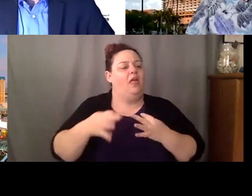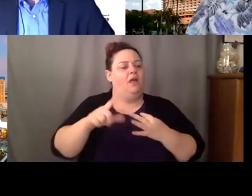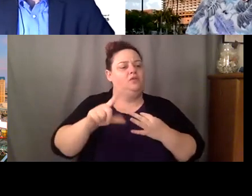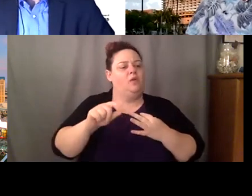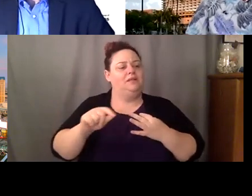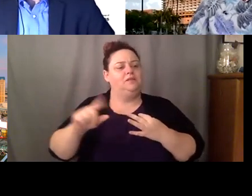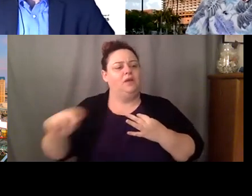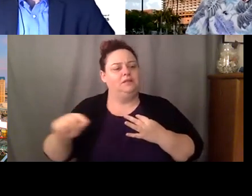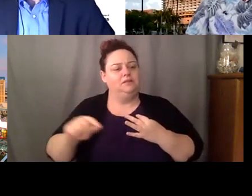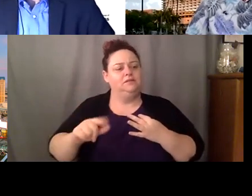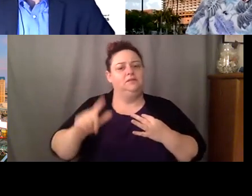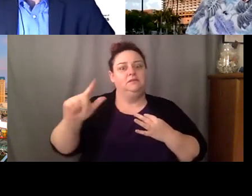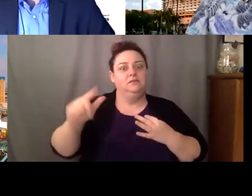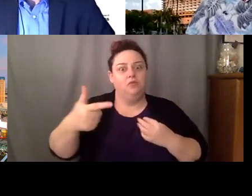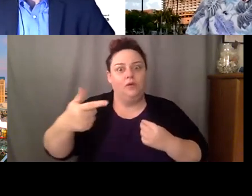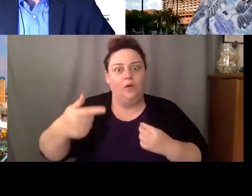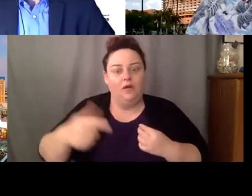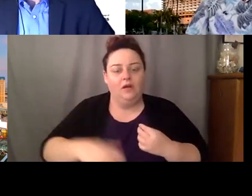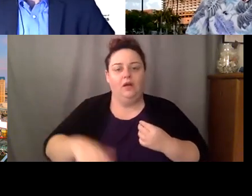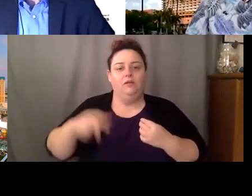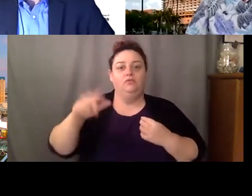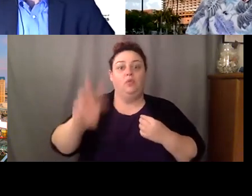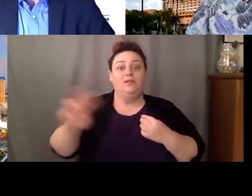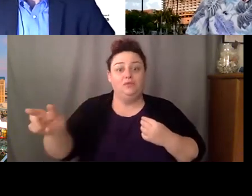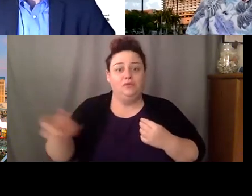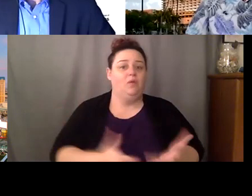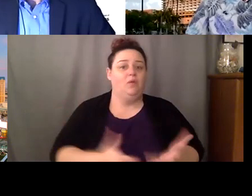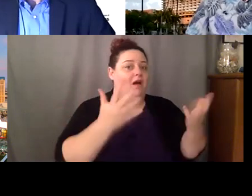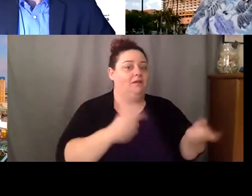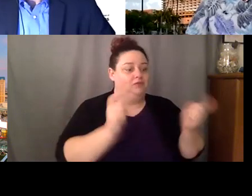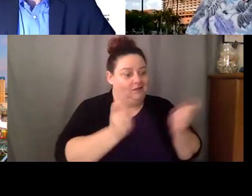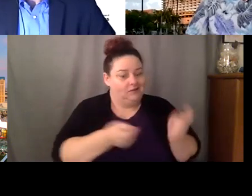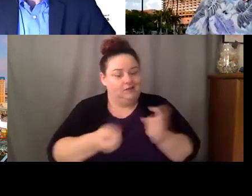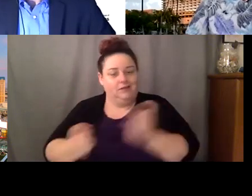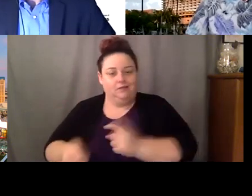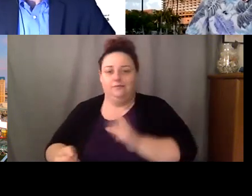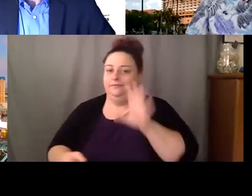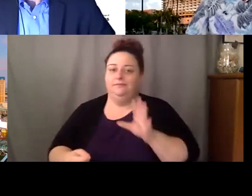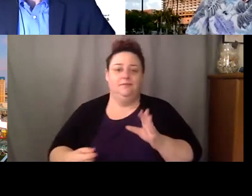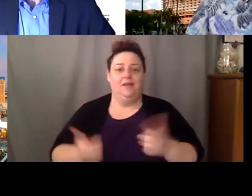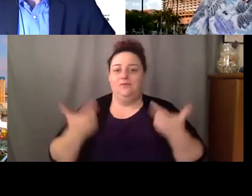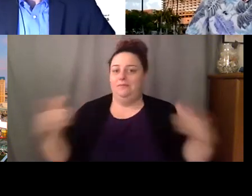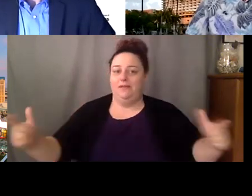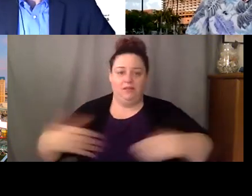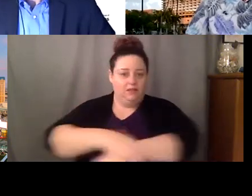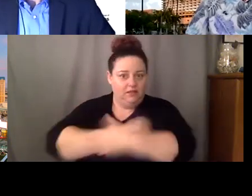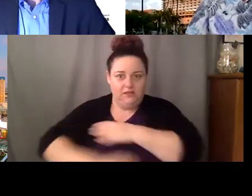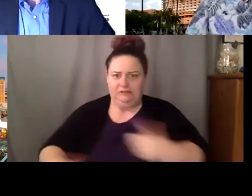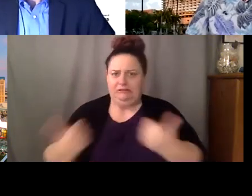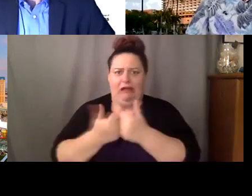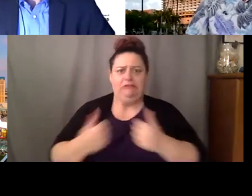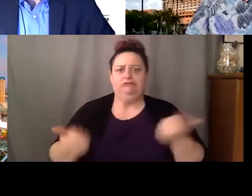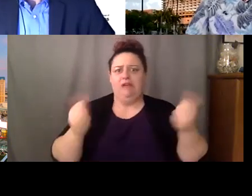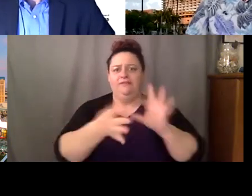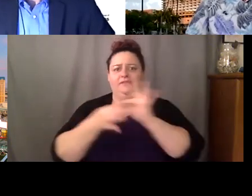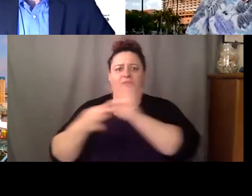2022. So we had a lot of, you know, lift and shift going on. And it was really a massive undertaking of coordination, trying